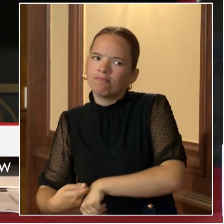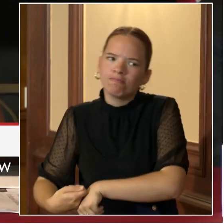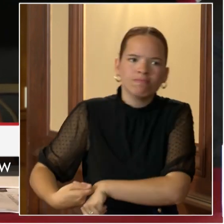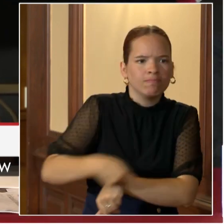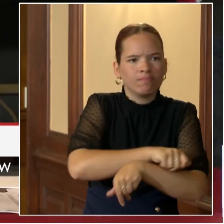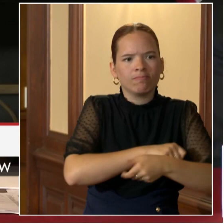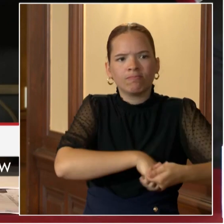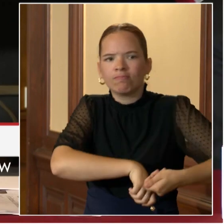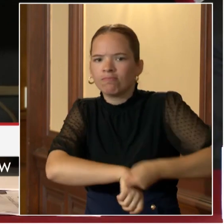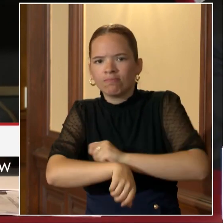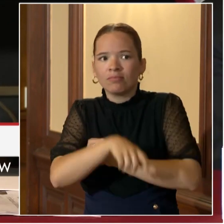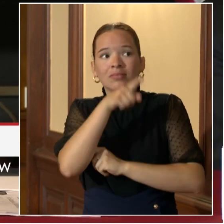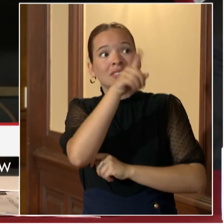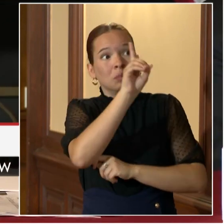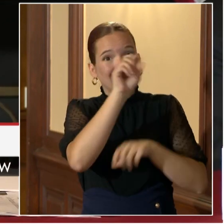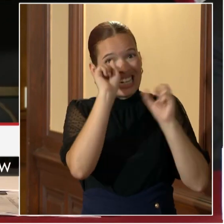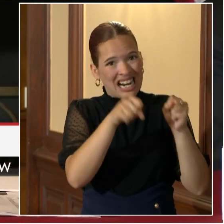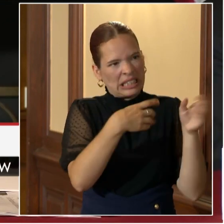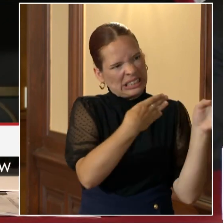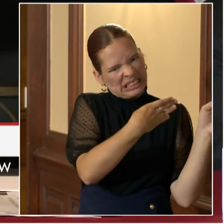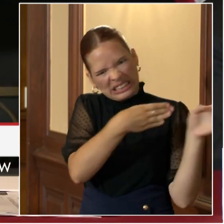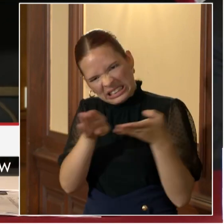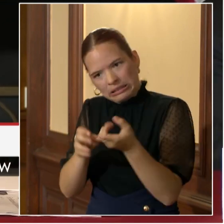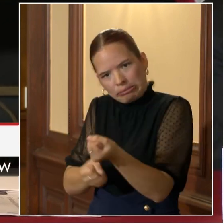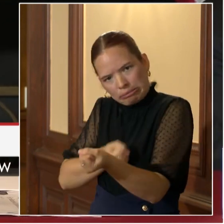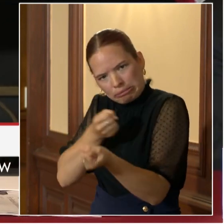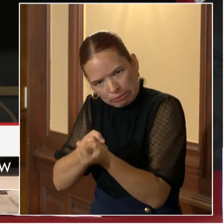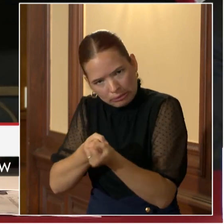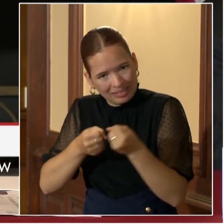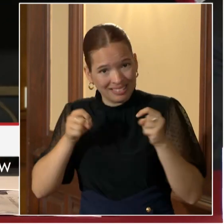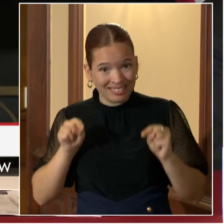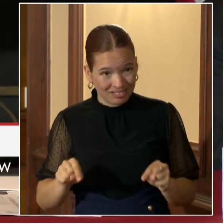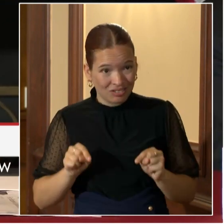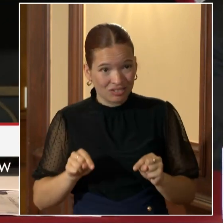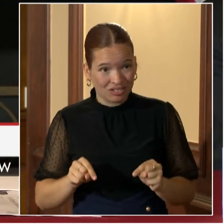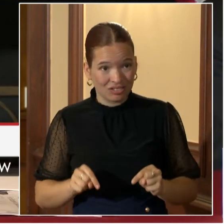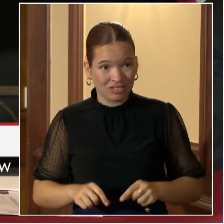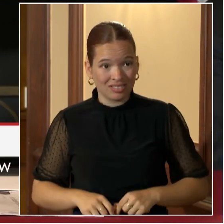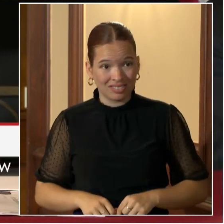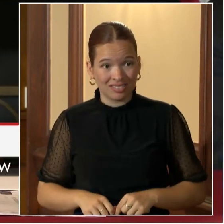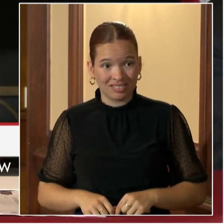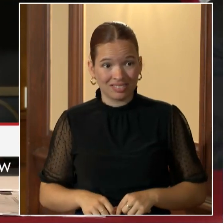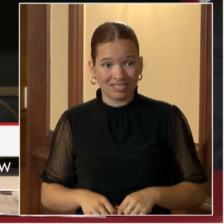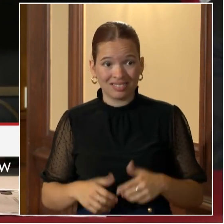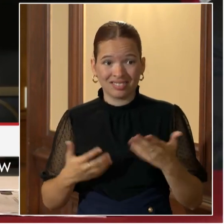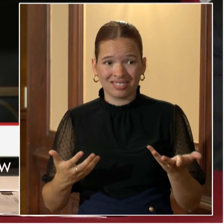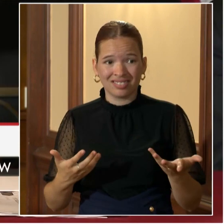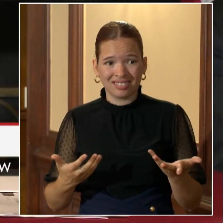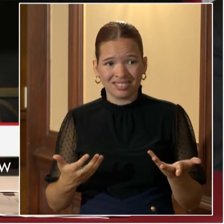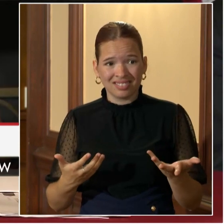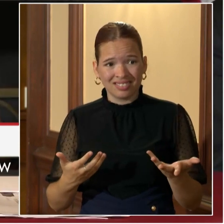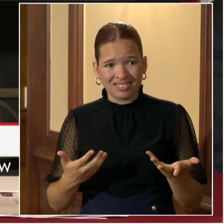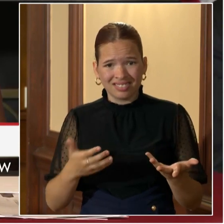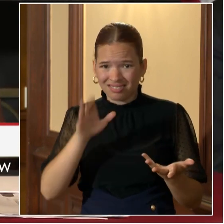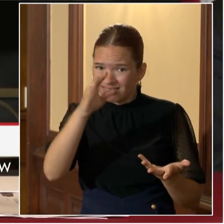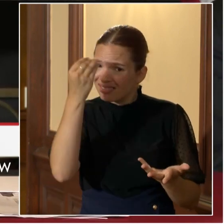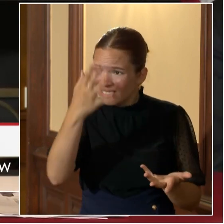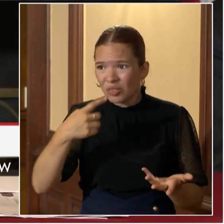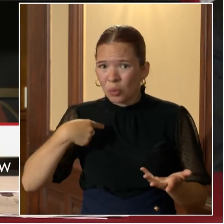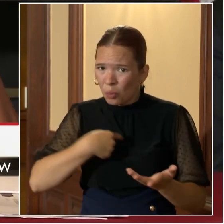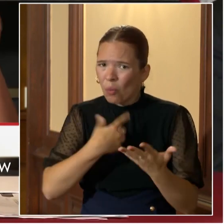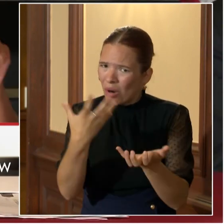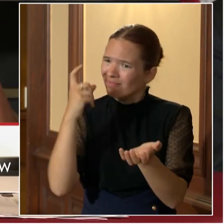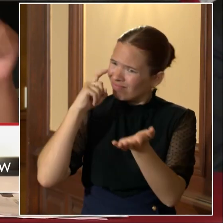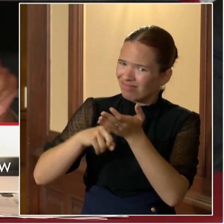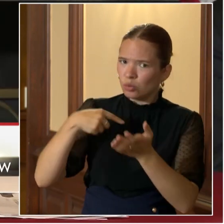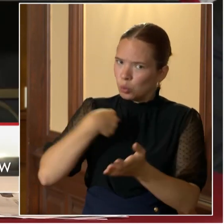the comment that was made, is that we haven't made progress, because we have. Even when I started in 2015, we didn't even have the entire